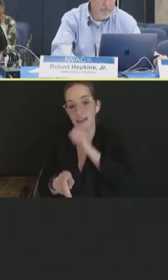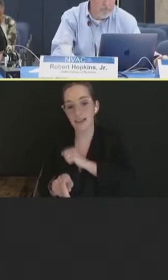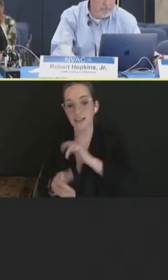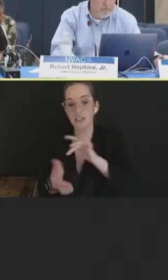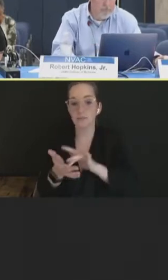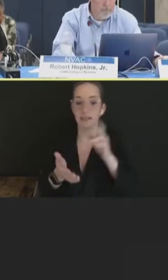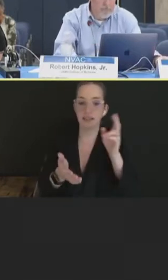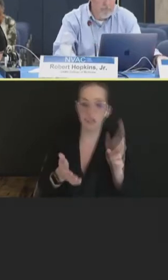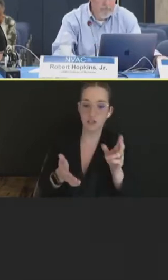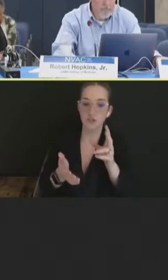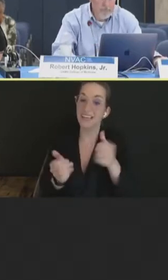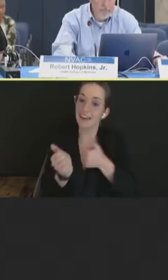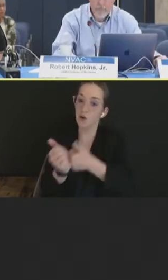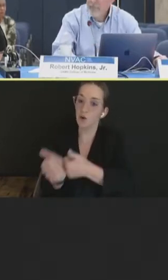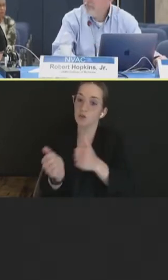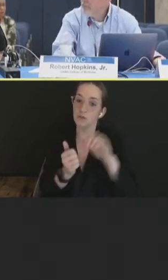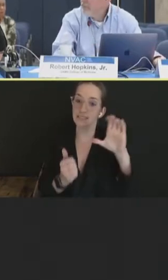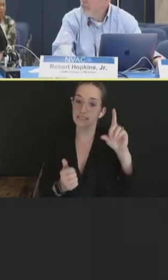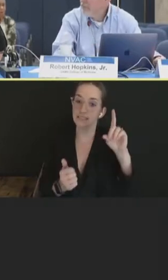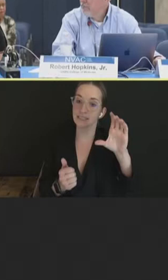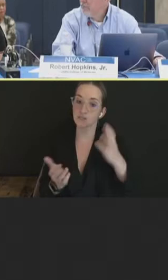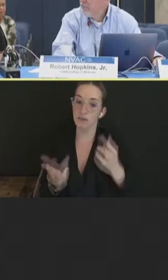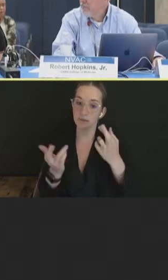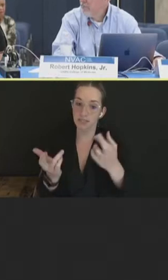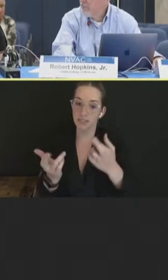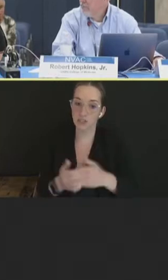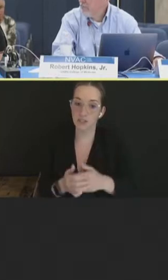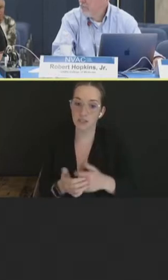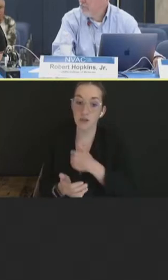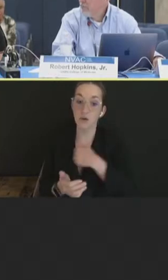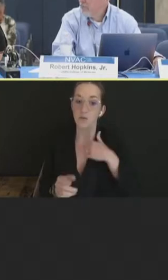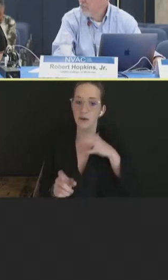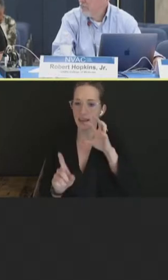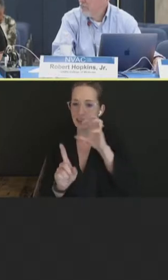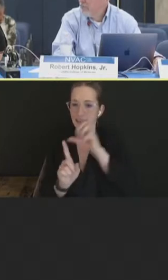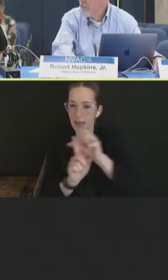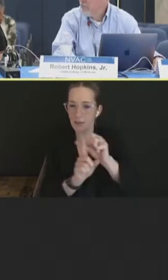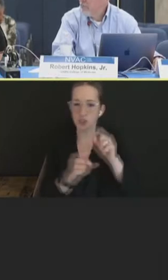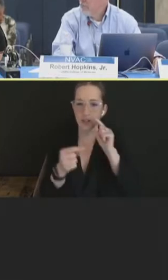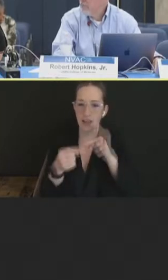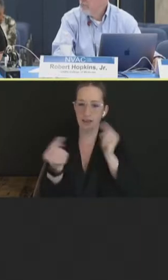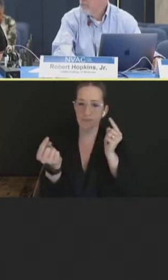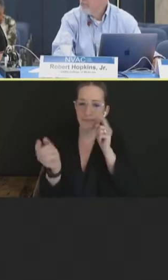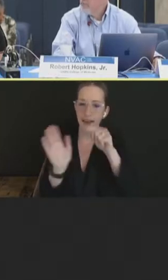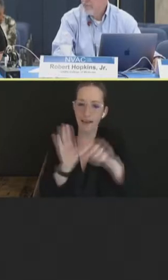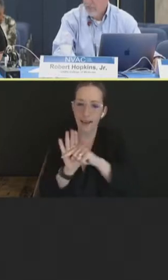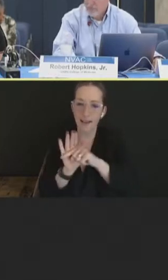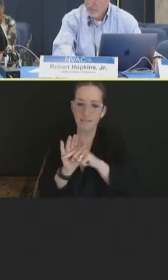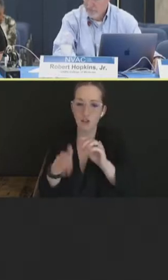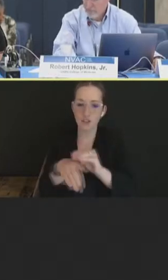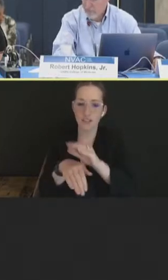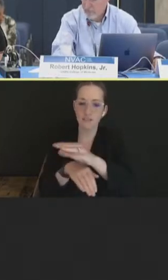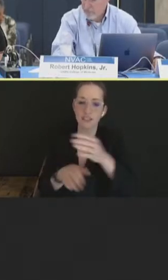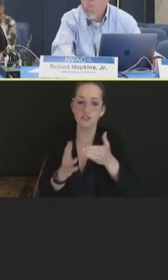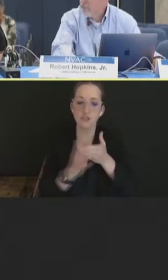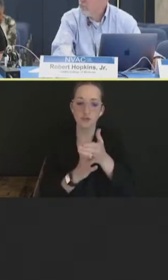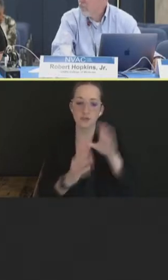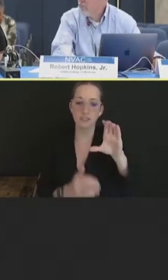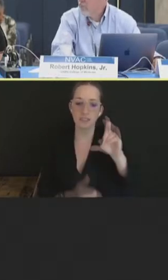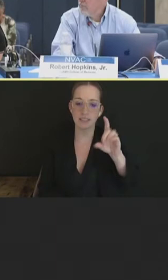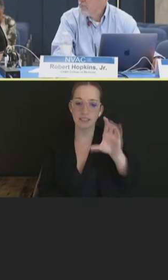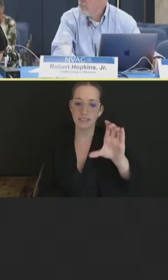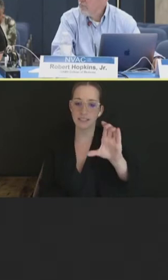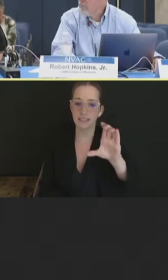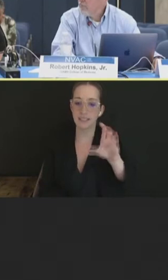recommendations. DoD captures adverse events on its beneficiary populations through the CDC's Vaccine Adverse Event Reporting